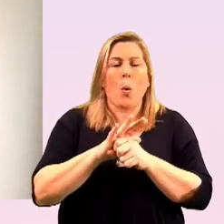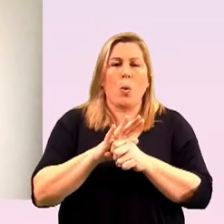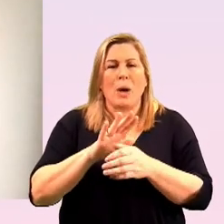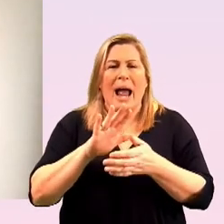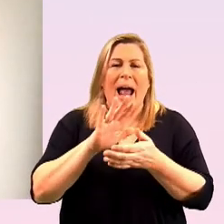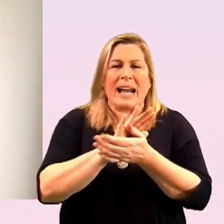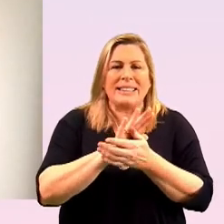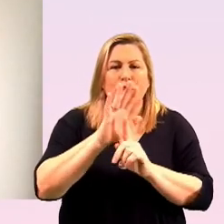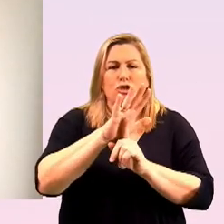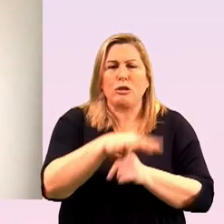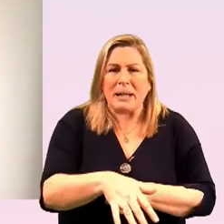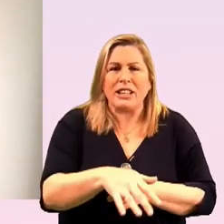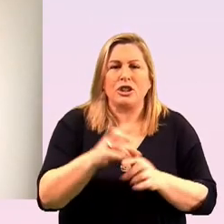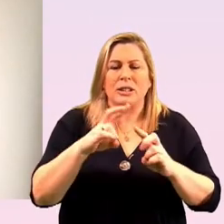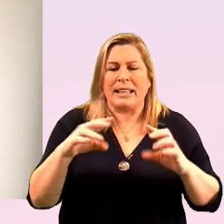anti-discrimination and equality